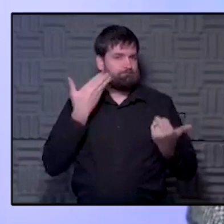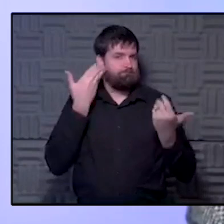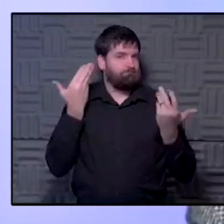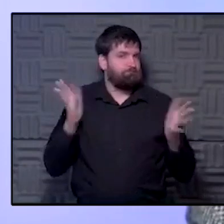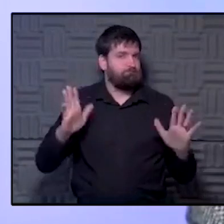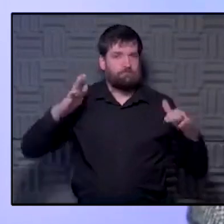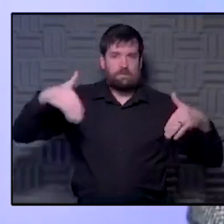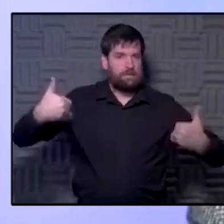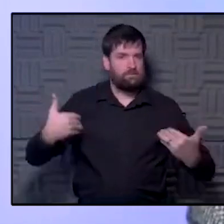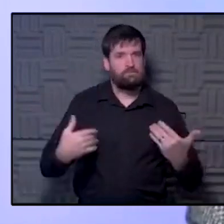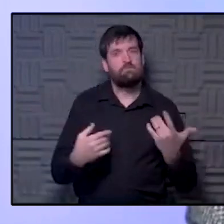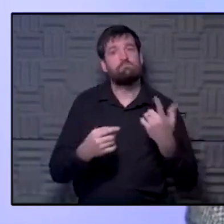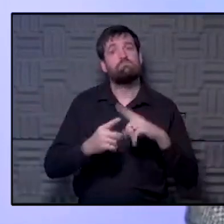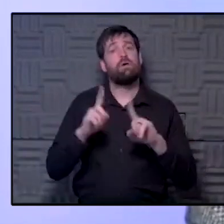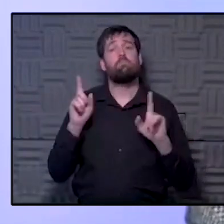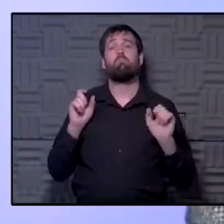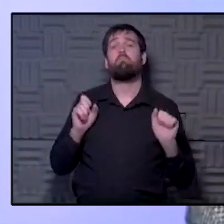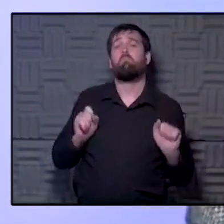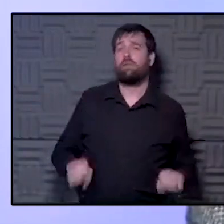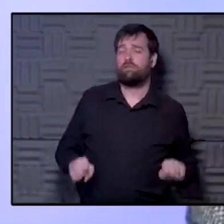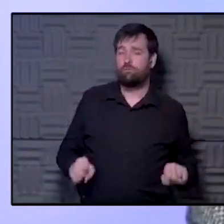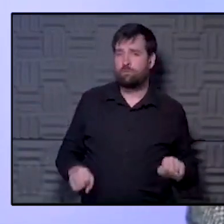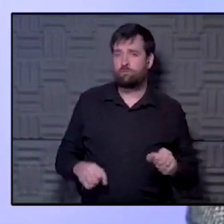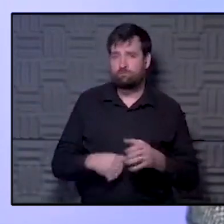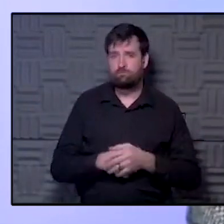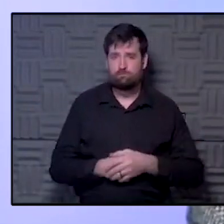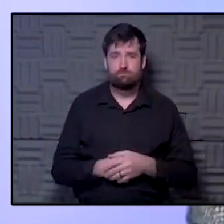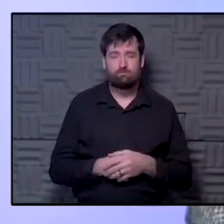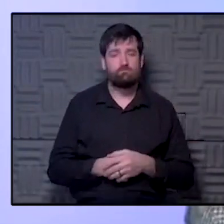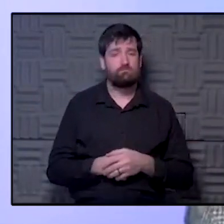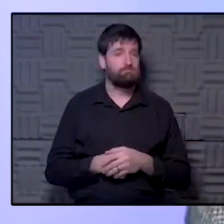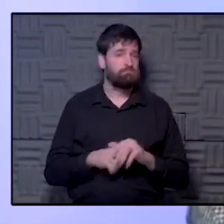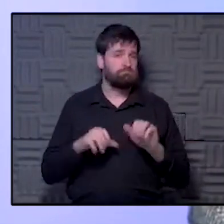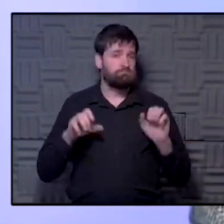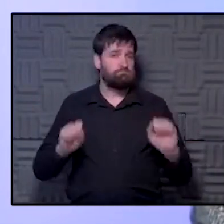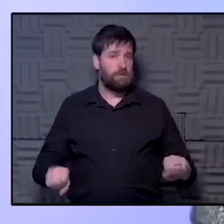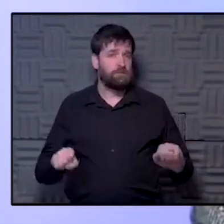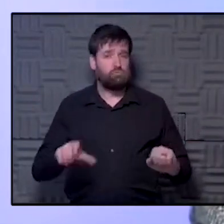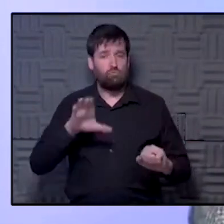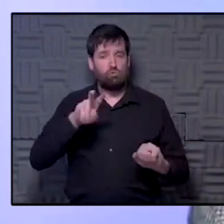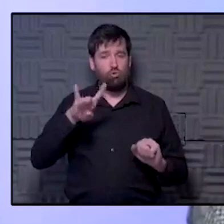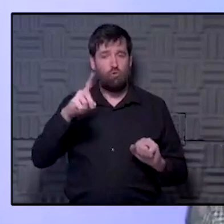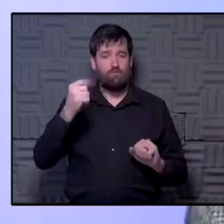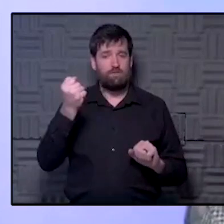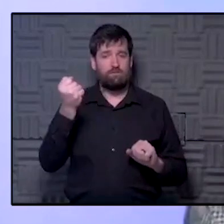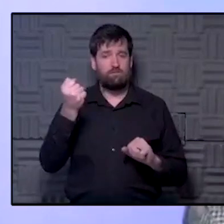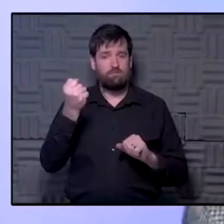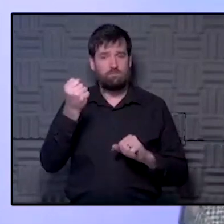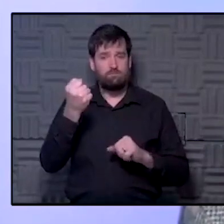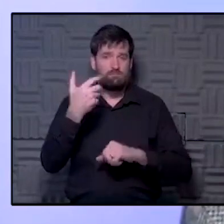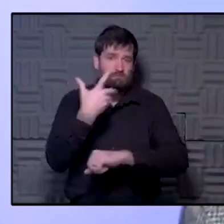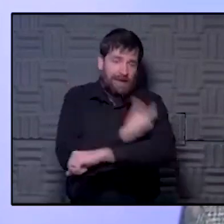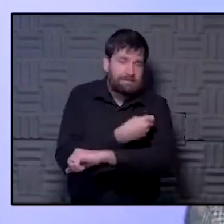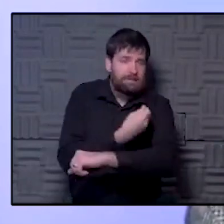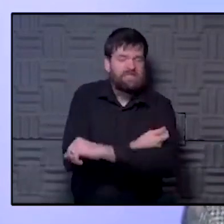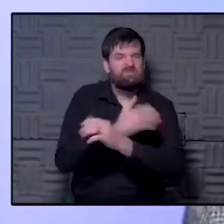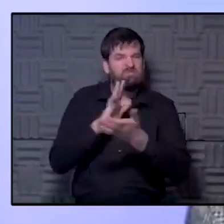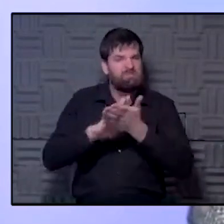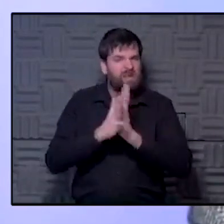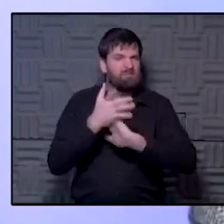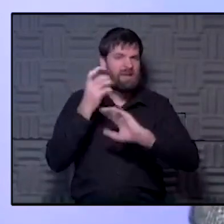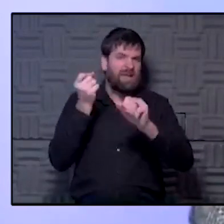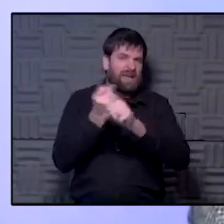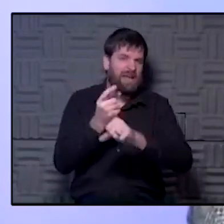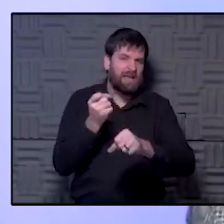but I think it's possible. It's certainly possible that vaccination for COVID becomes an annual or some sort of